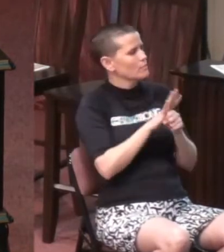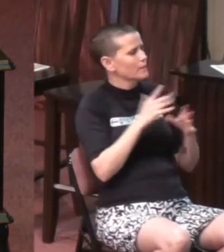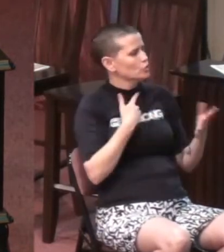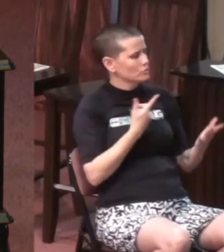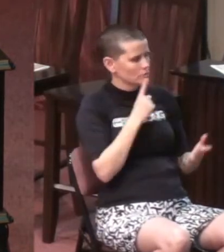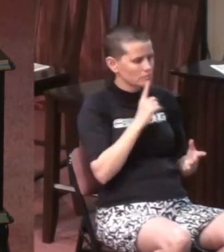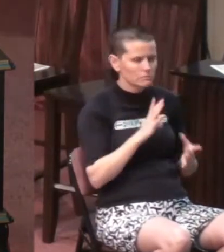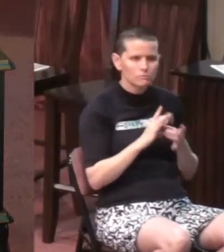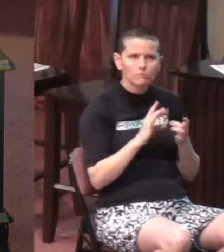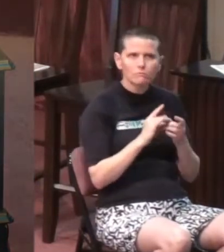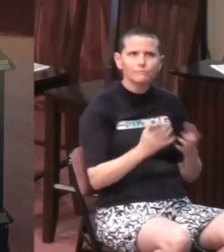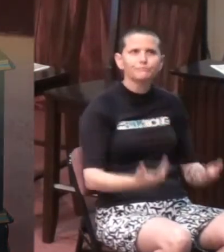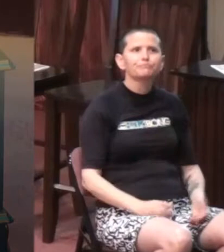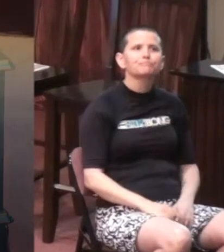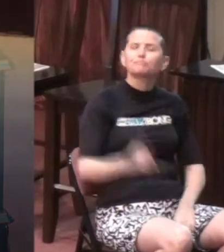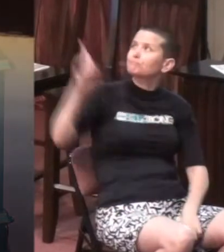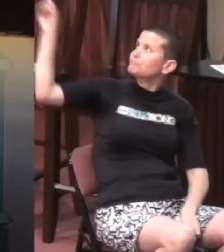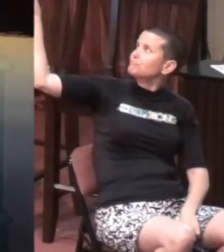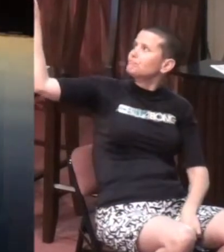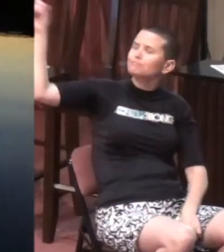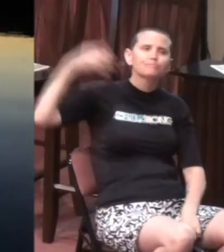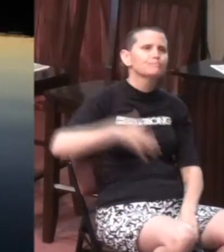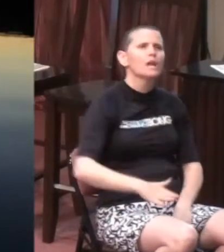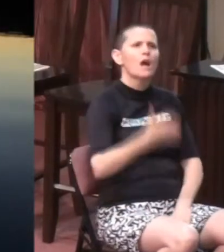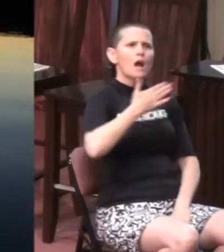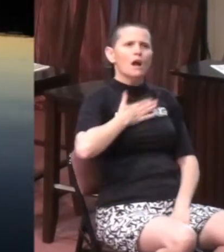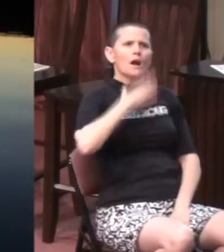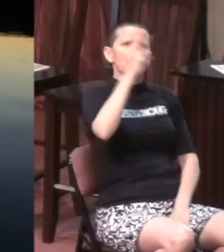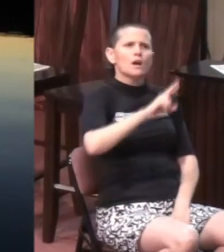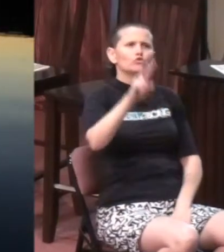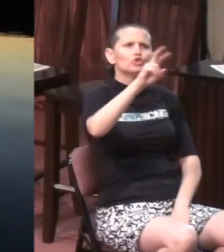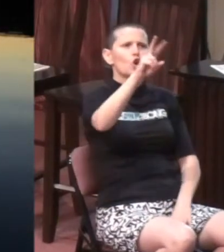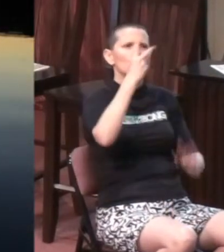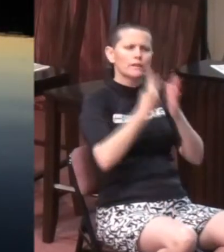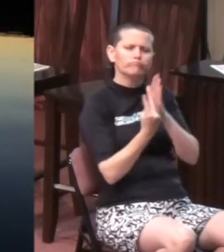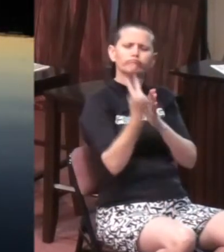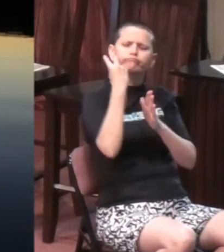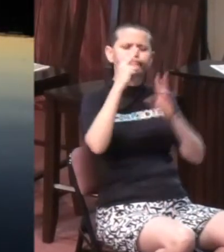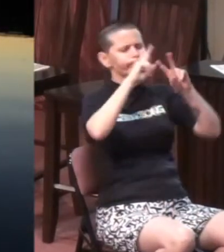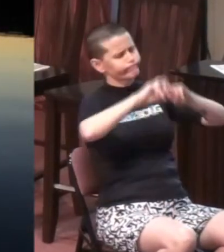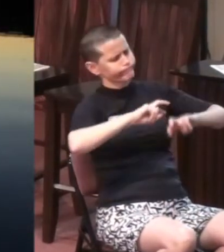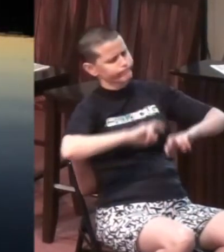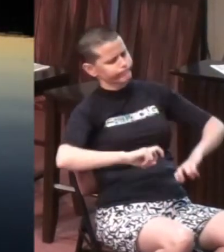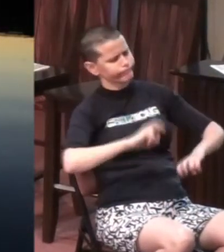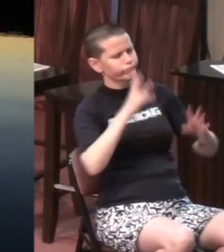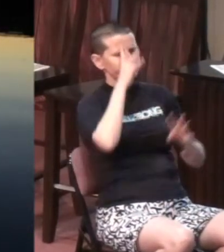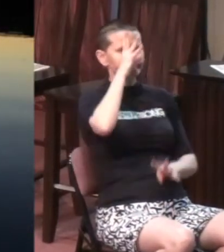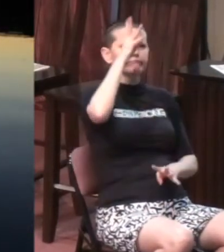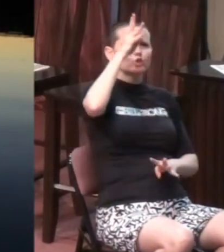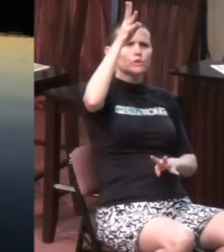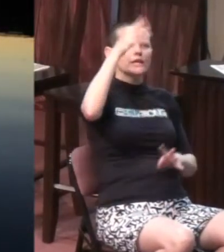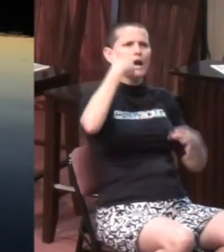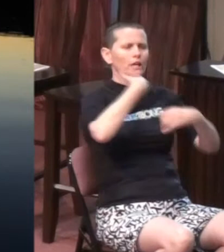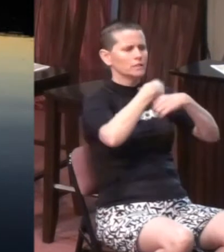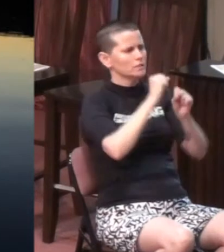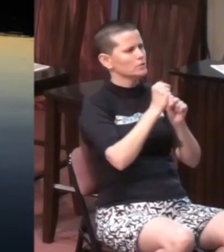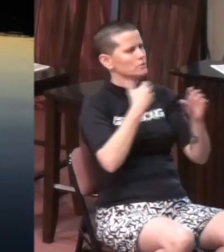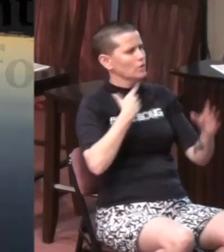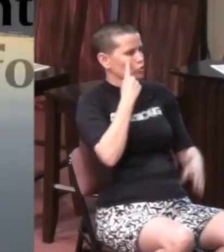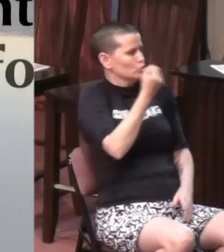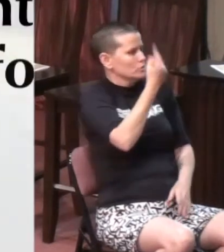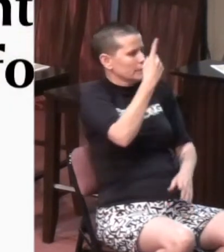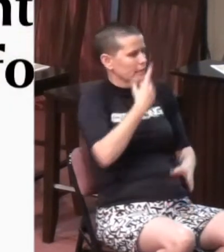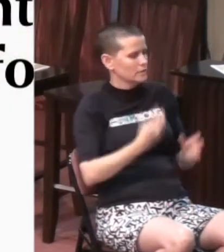us? Reflecting on my journey creates understanding and growth.